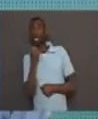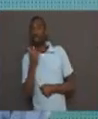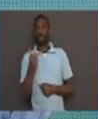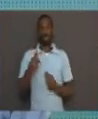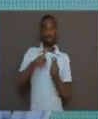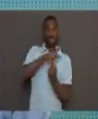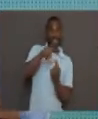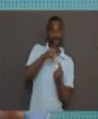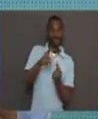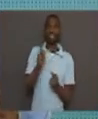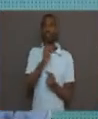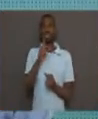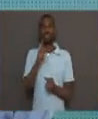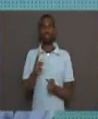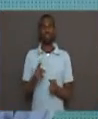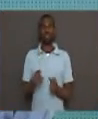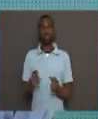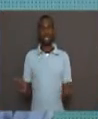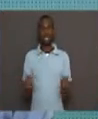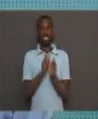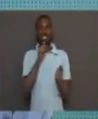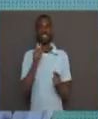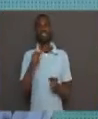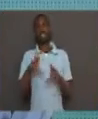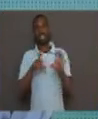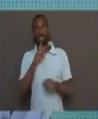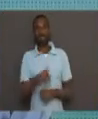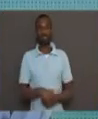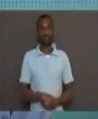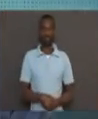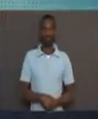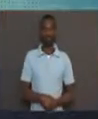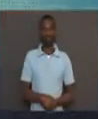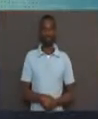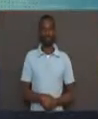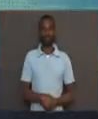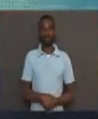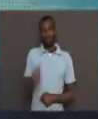another particle from outside the atom.